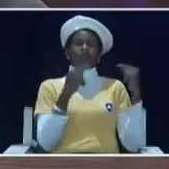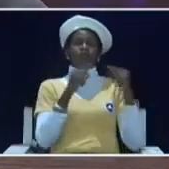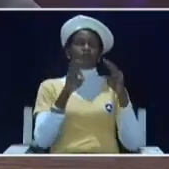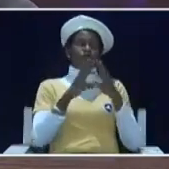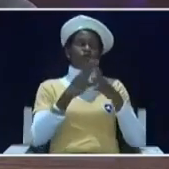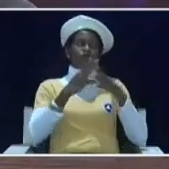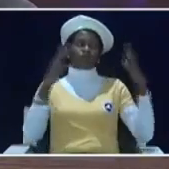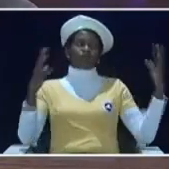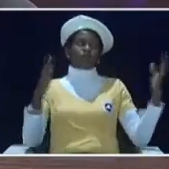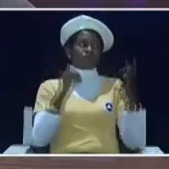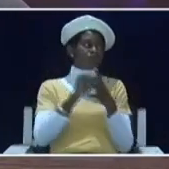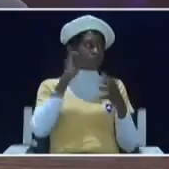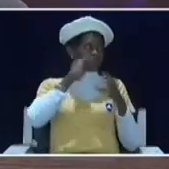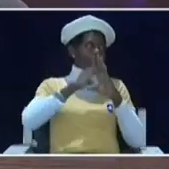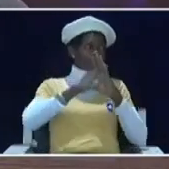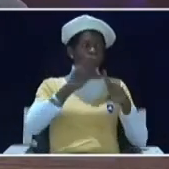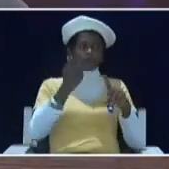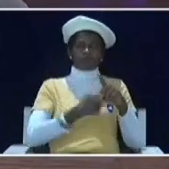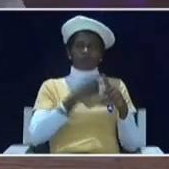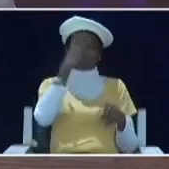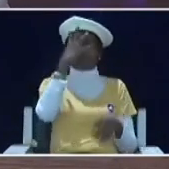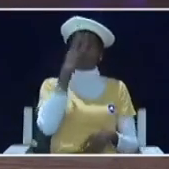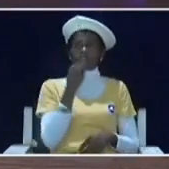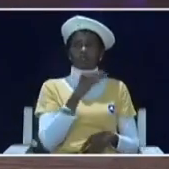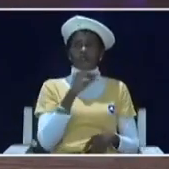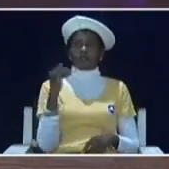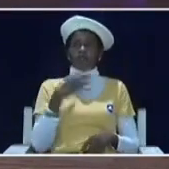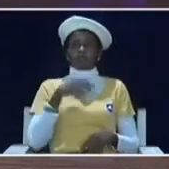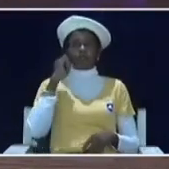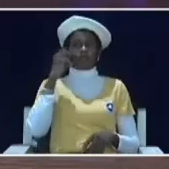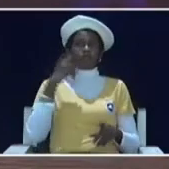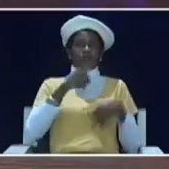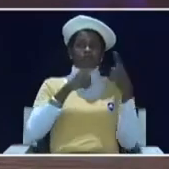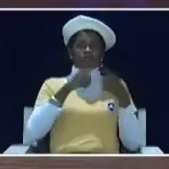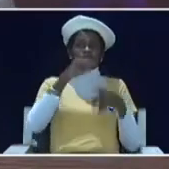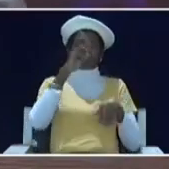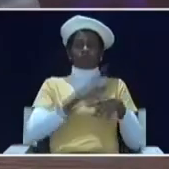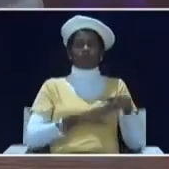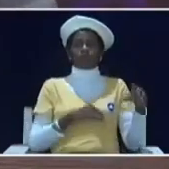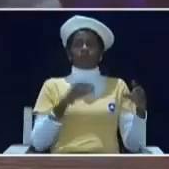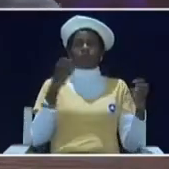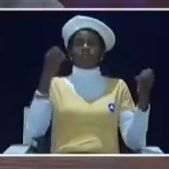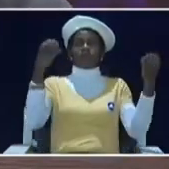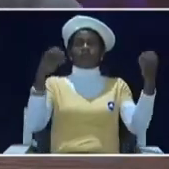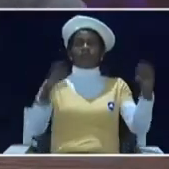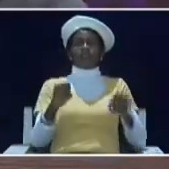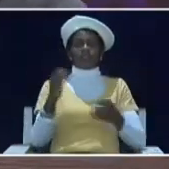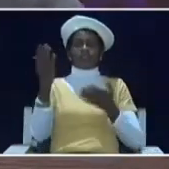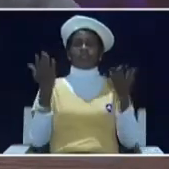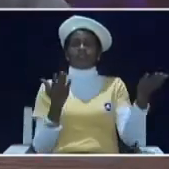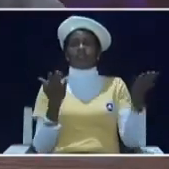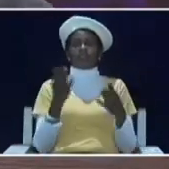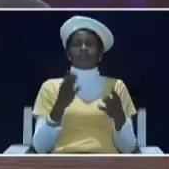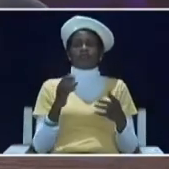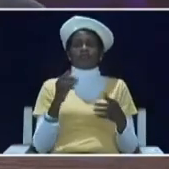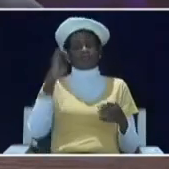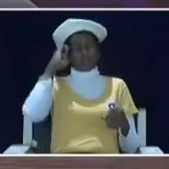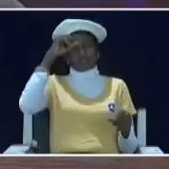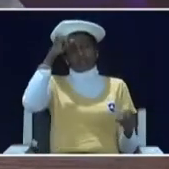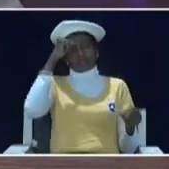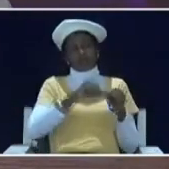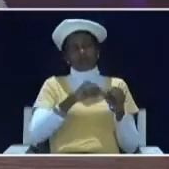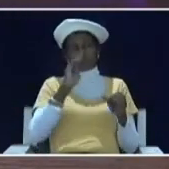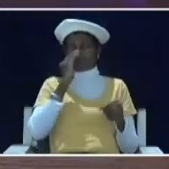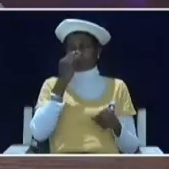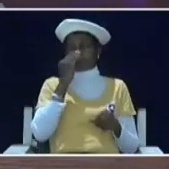severe that it prevented him from sleeping, and he was about to call emergency services. However, he remembered the